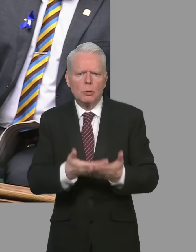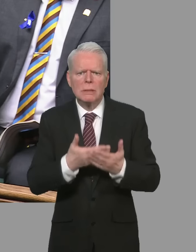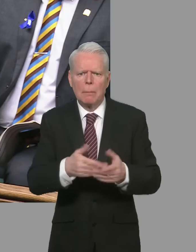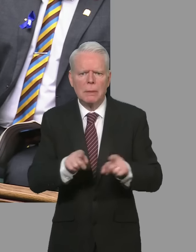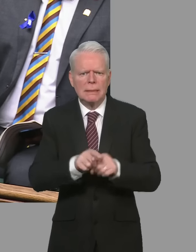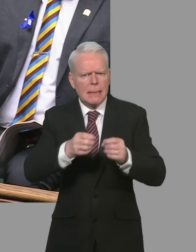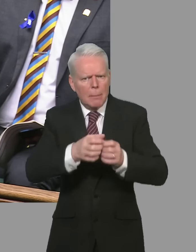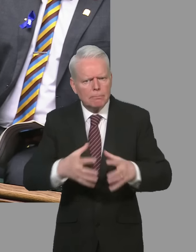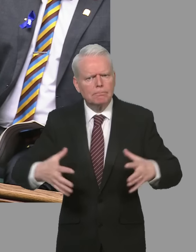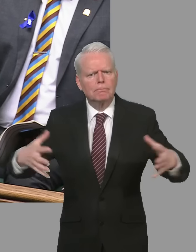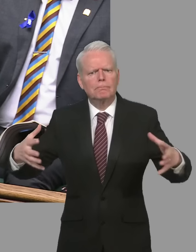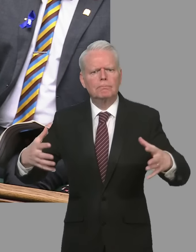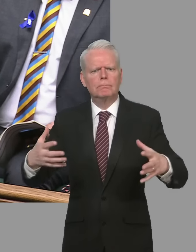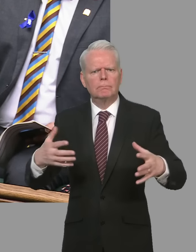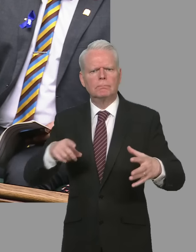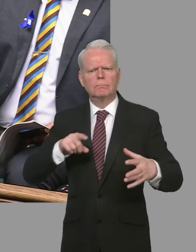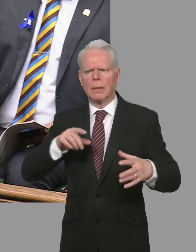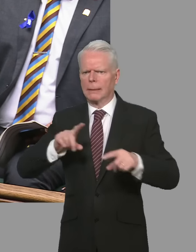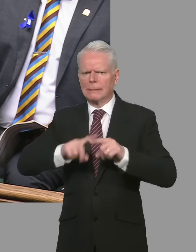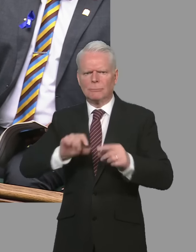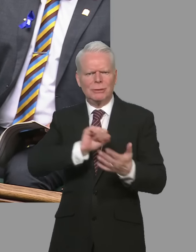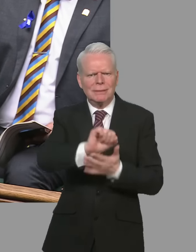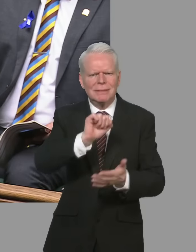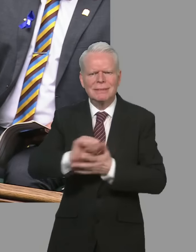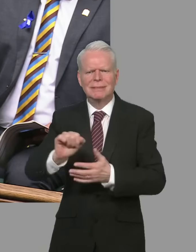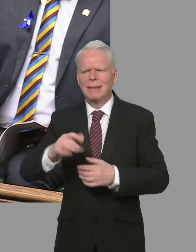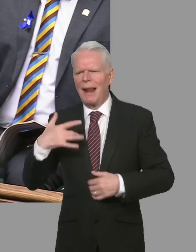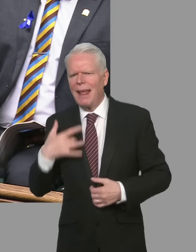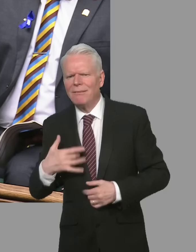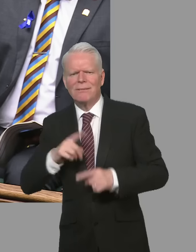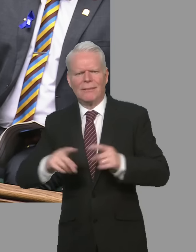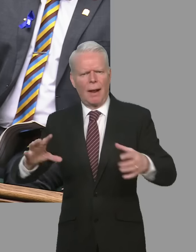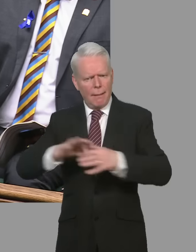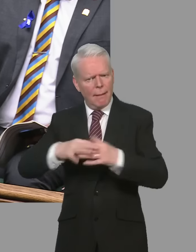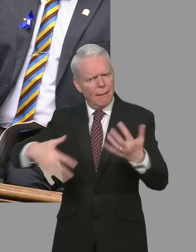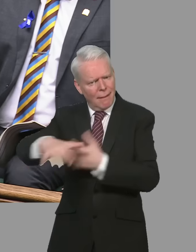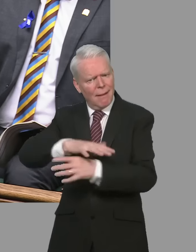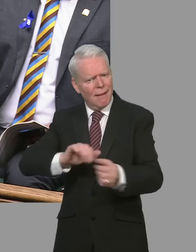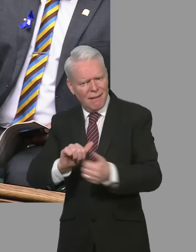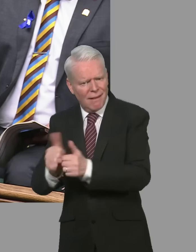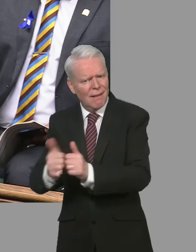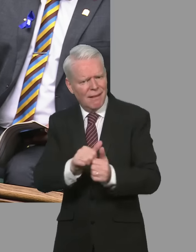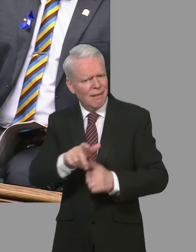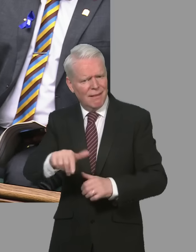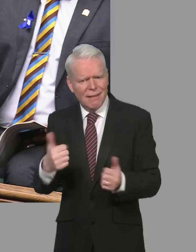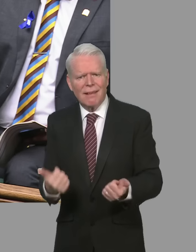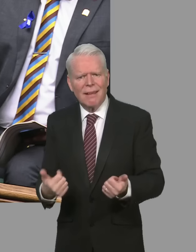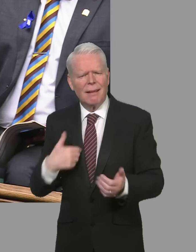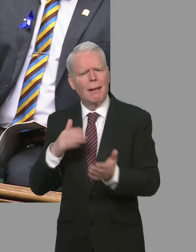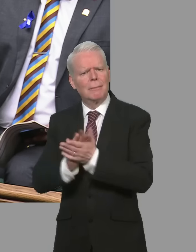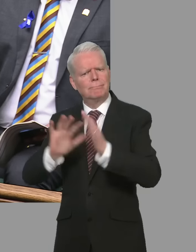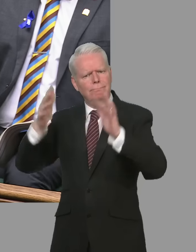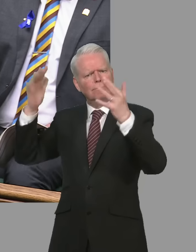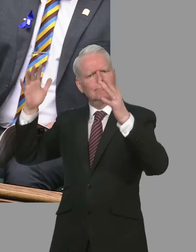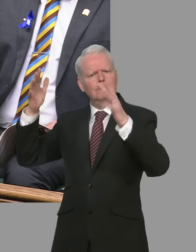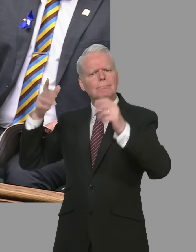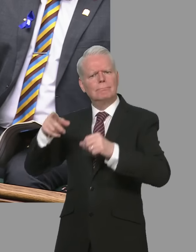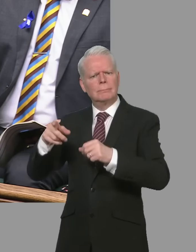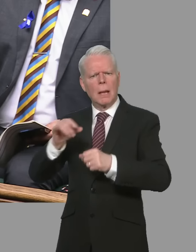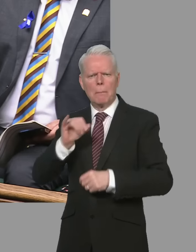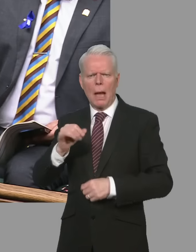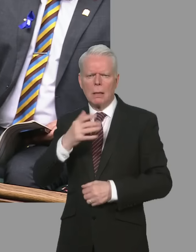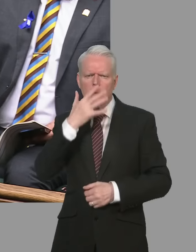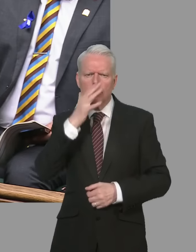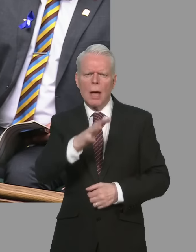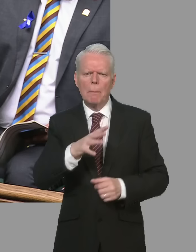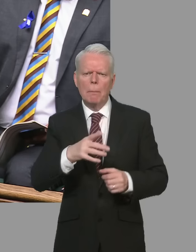attack against the Jewish community in Golders Green this week, and I'm deeply concerned at the Shadow Justice Secretary's